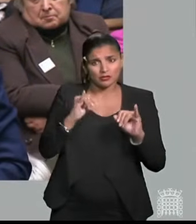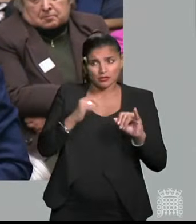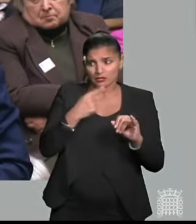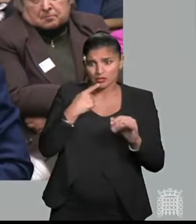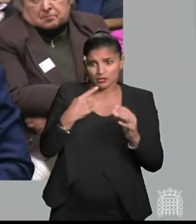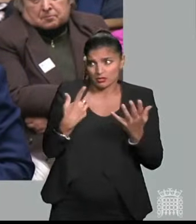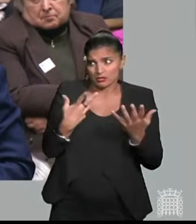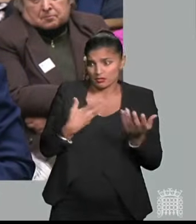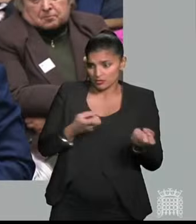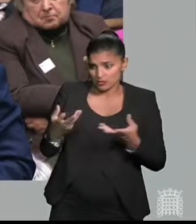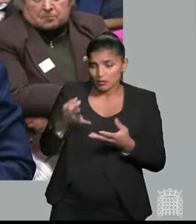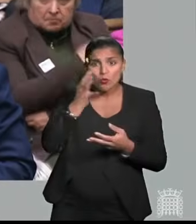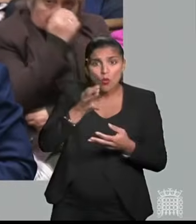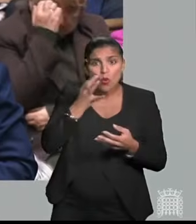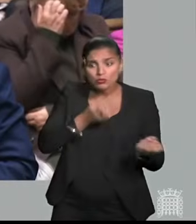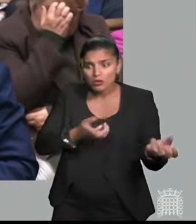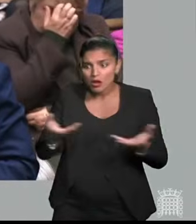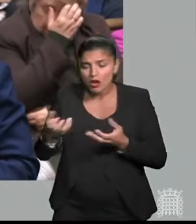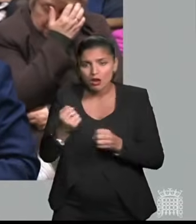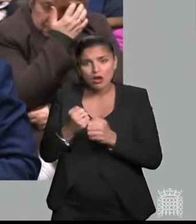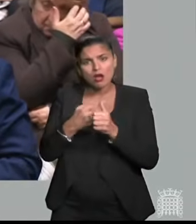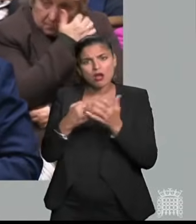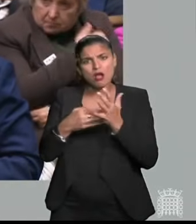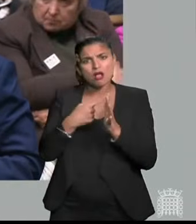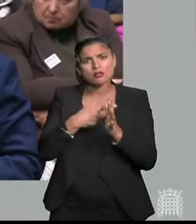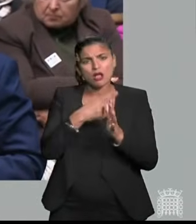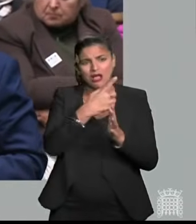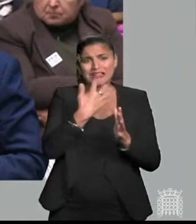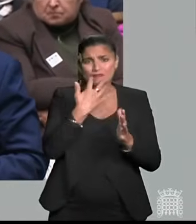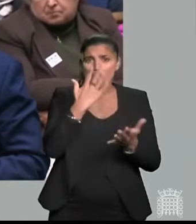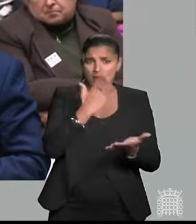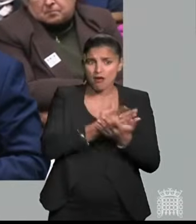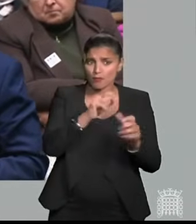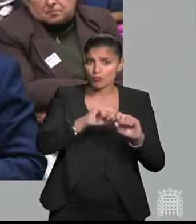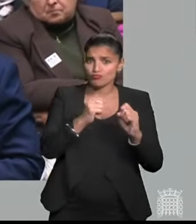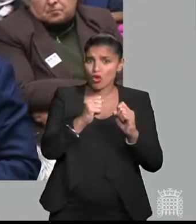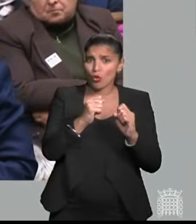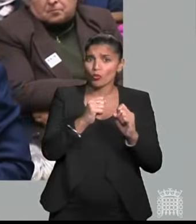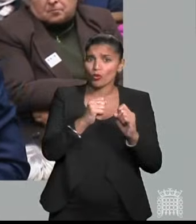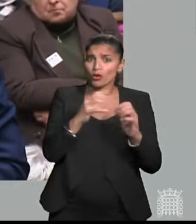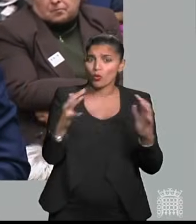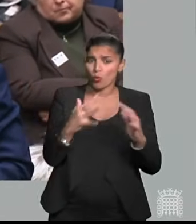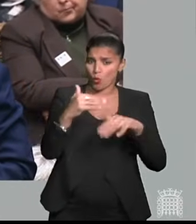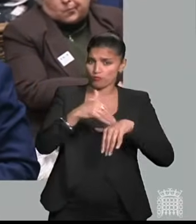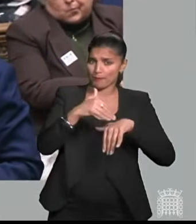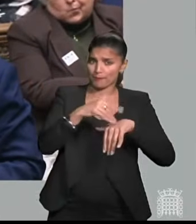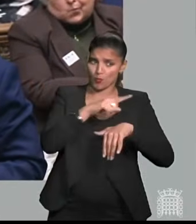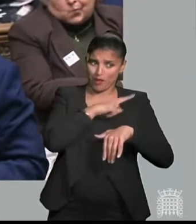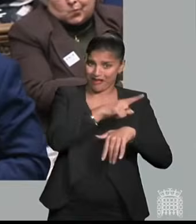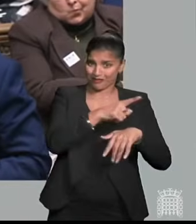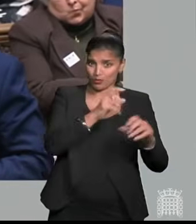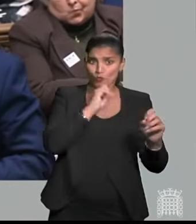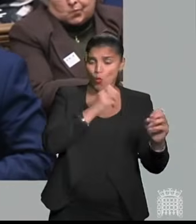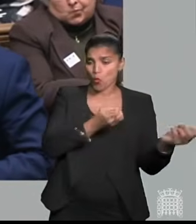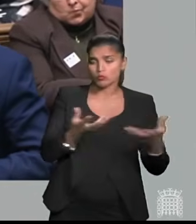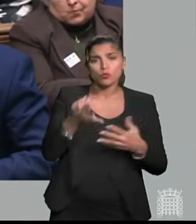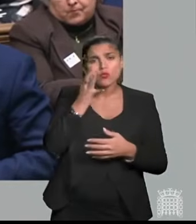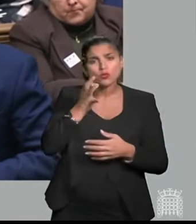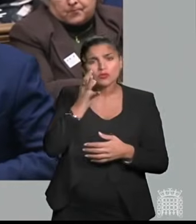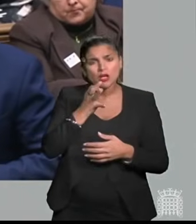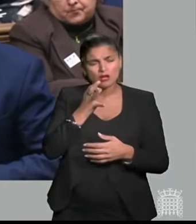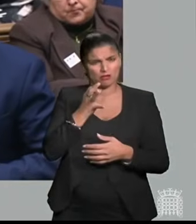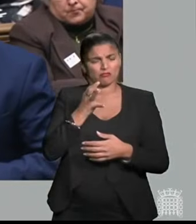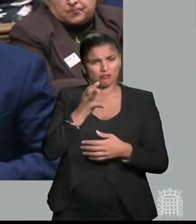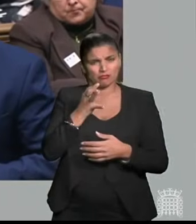people as collective punishment, a war crime under the Geneva Convention. Yet this week, both the Prime Minister and the Leader of